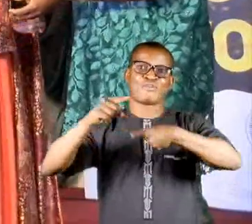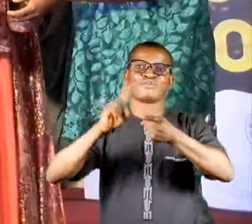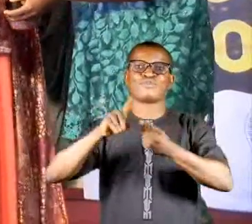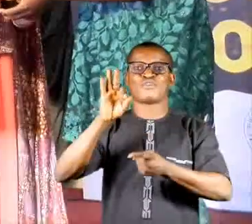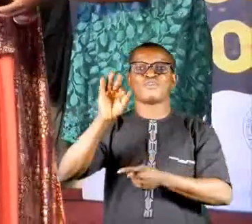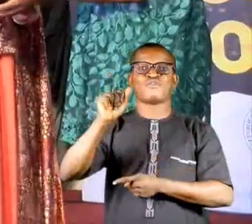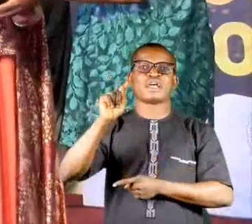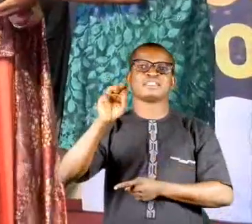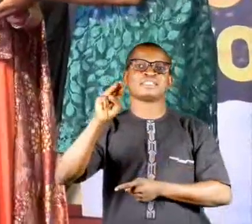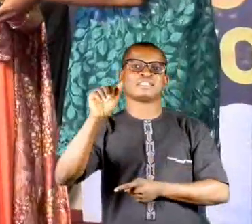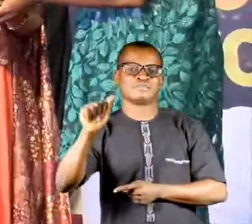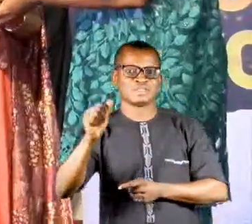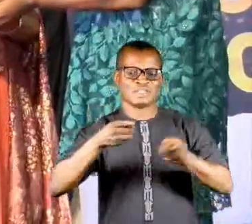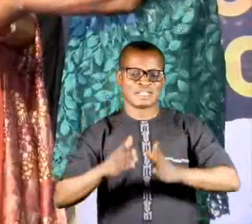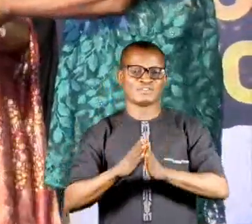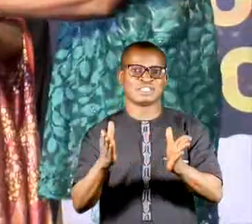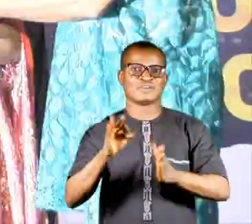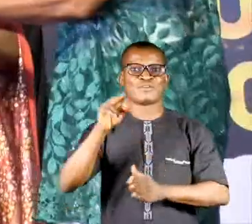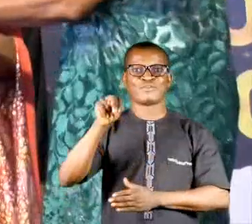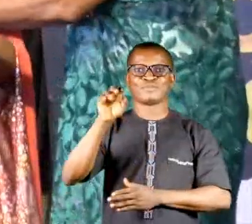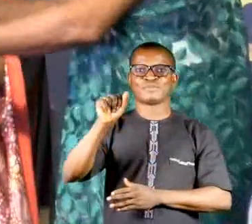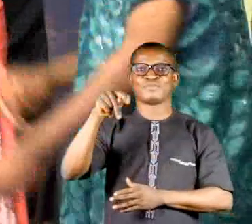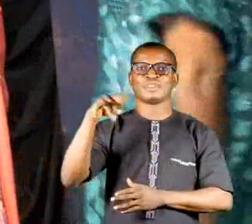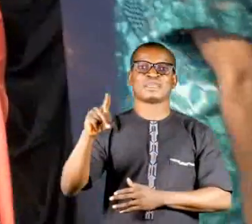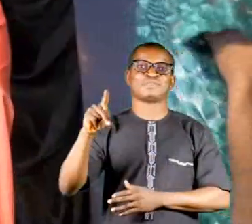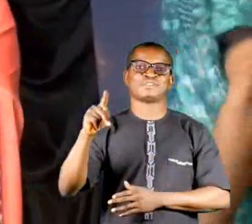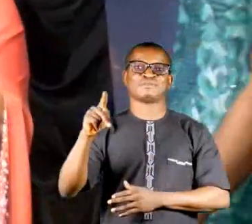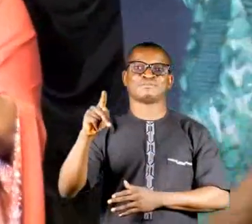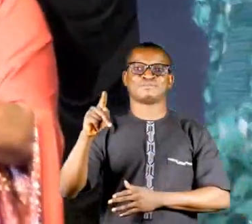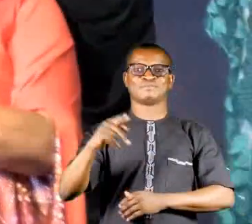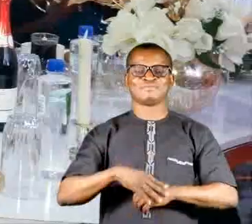to Fatima Waziri, the DG NAPTIP.